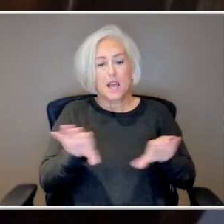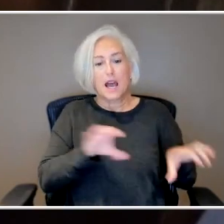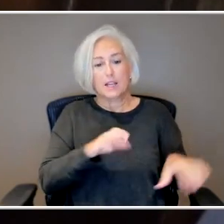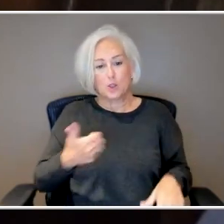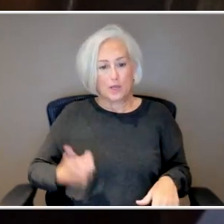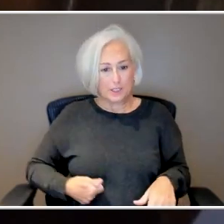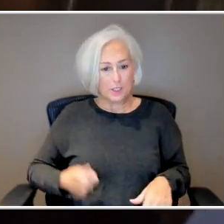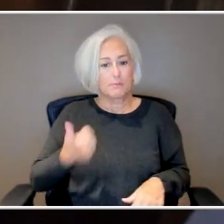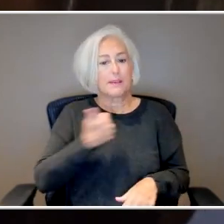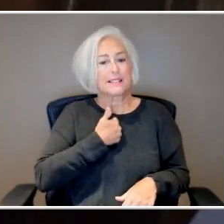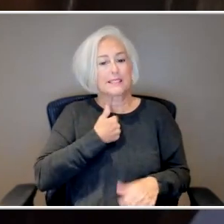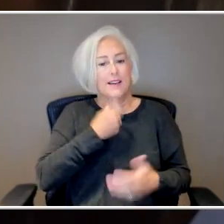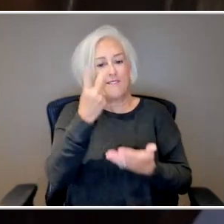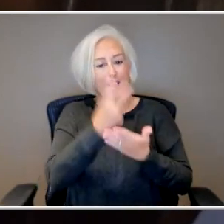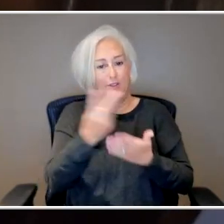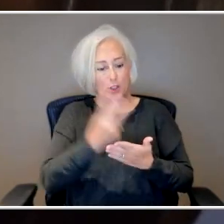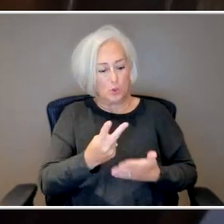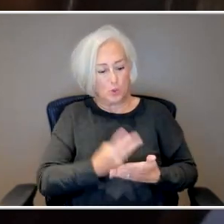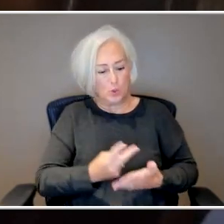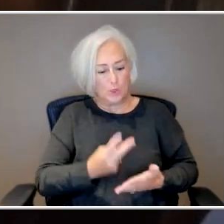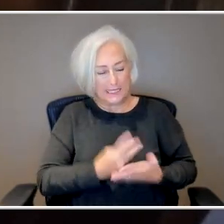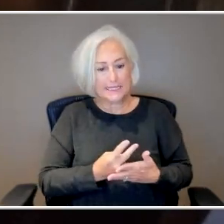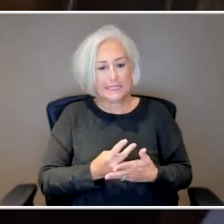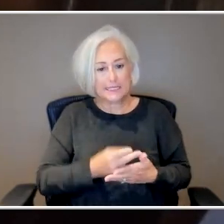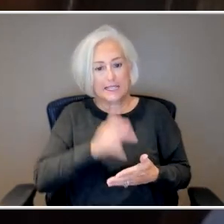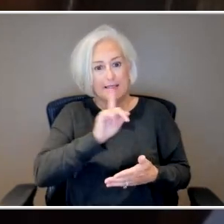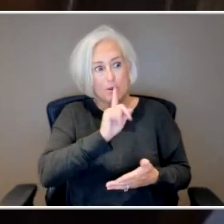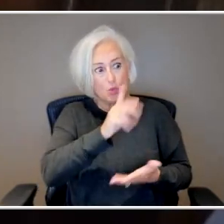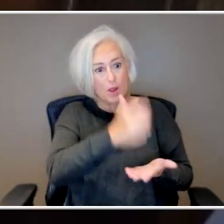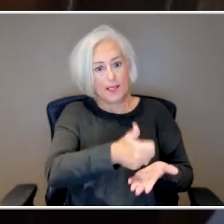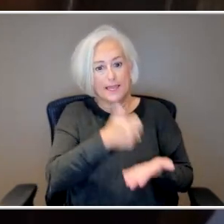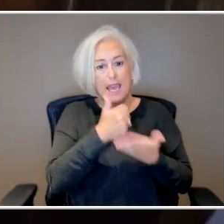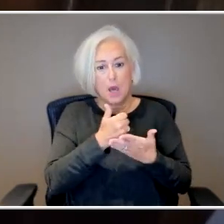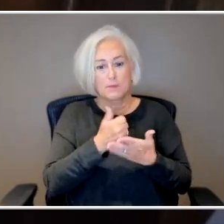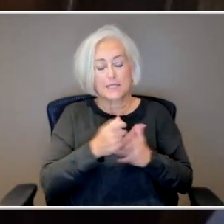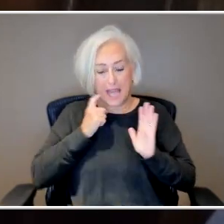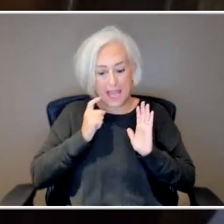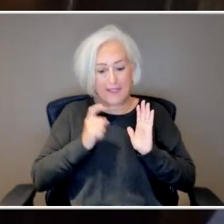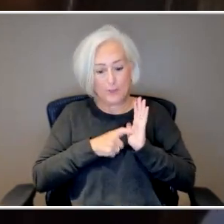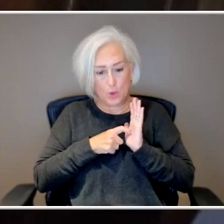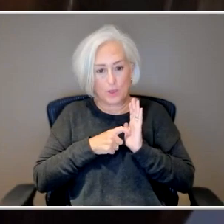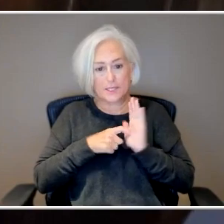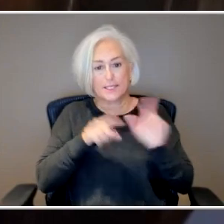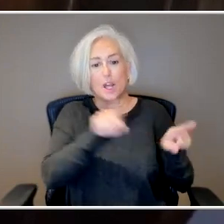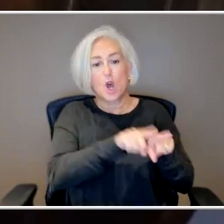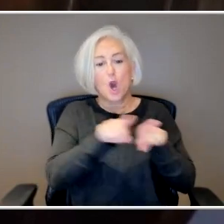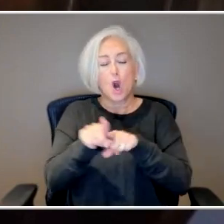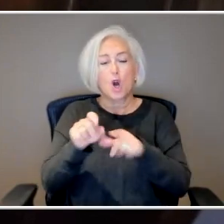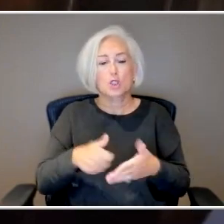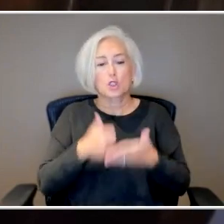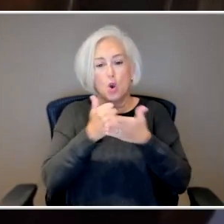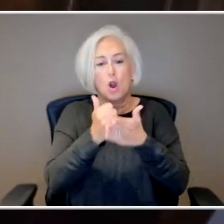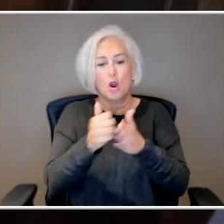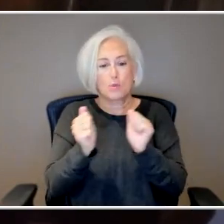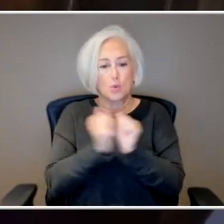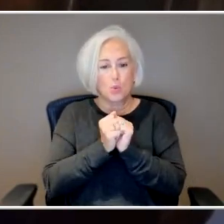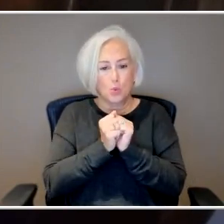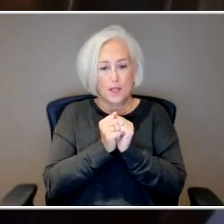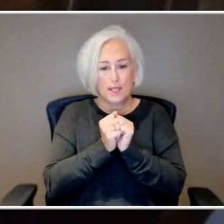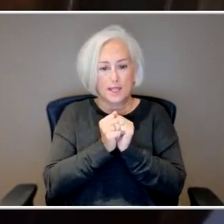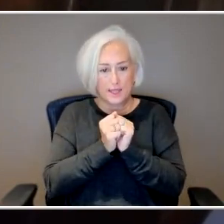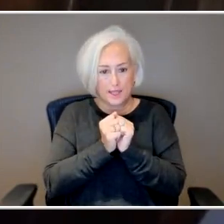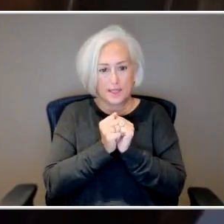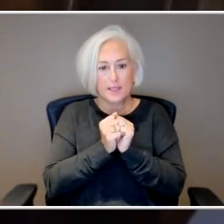every 2 weeks, and that's helped. And I've noticed it's also helped with my the